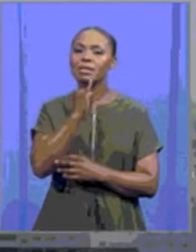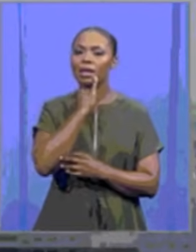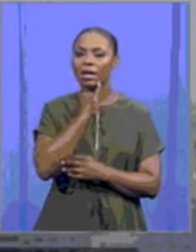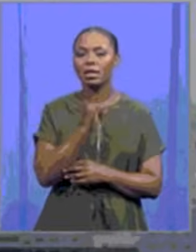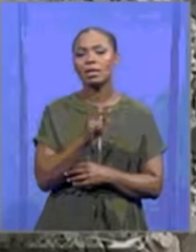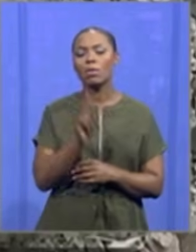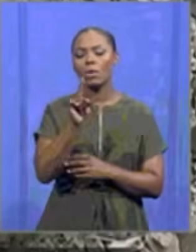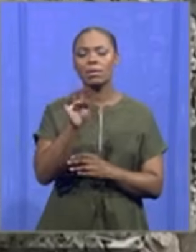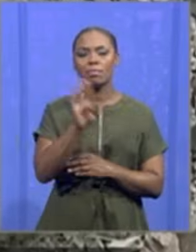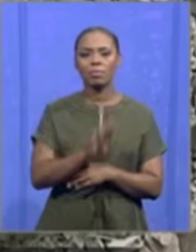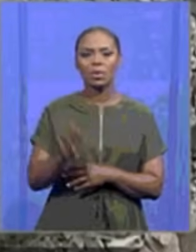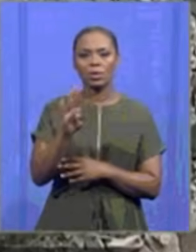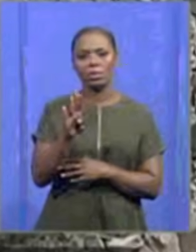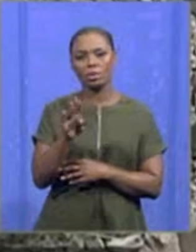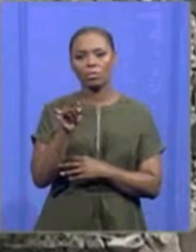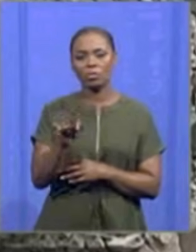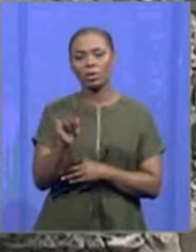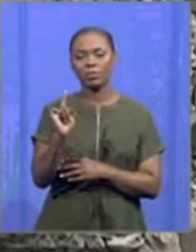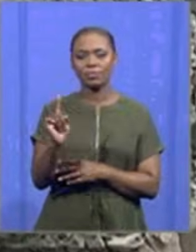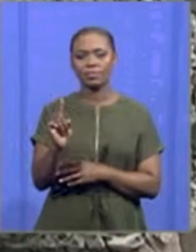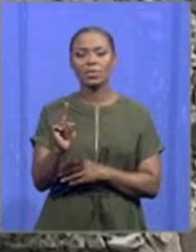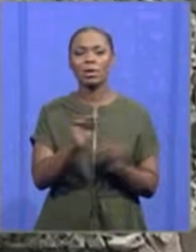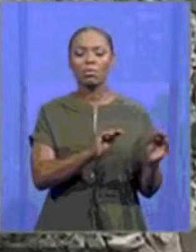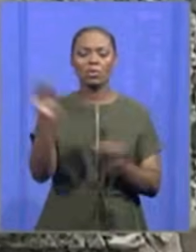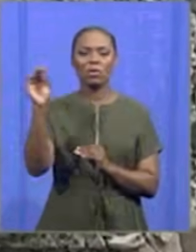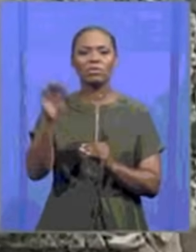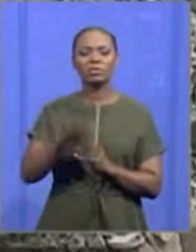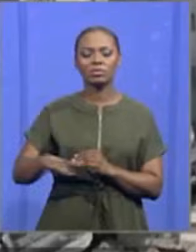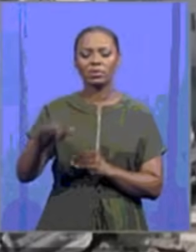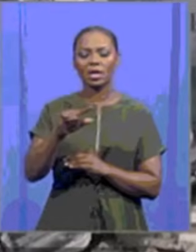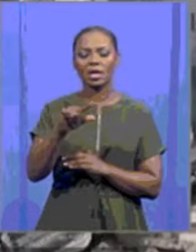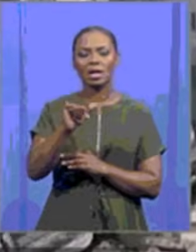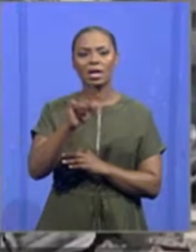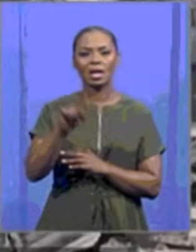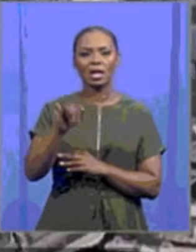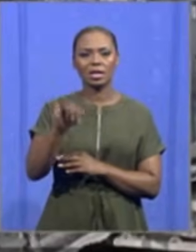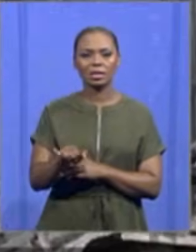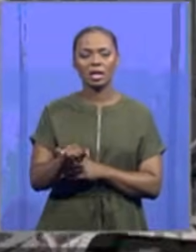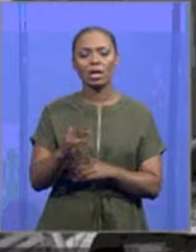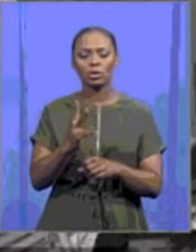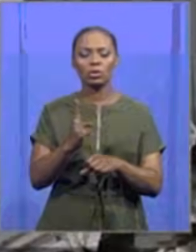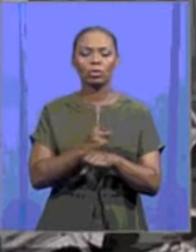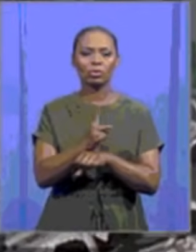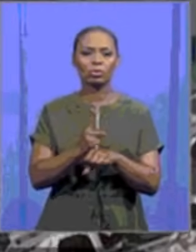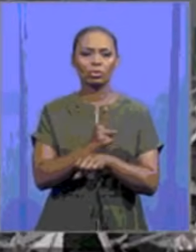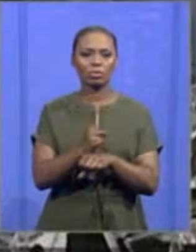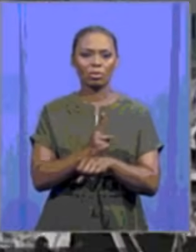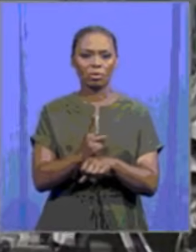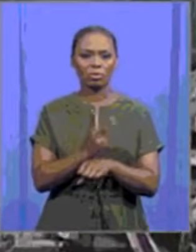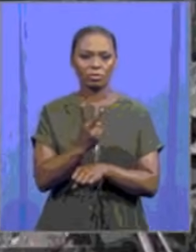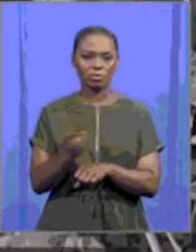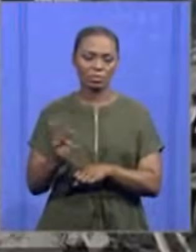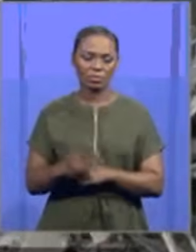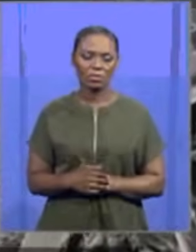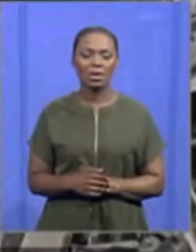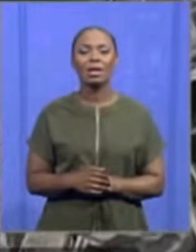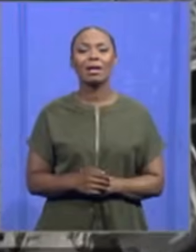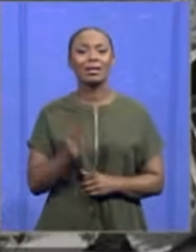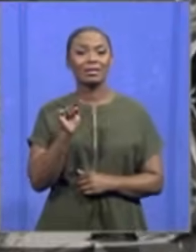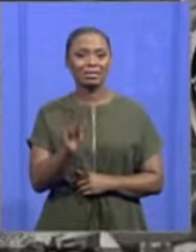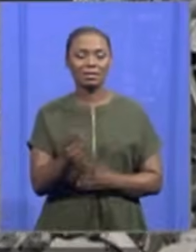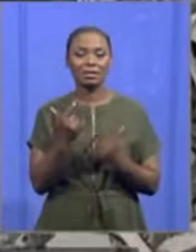fegolana tee ba tlogile molwaneng wa ka bodikela bja Gaza mo diiring tša ka tlase ga tše 22 ga se badiše diwela. Seo ke ka